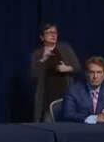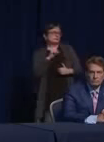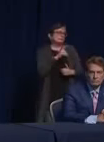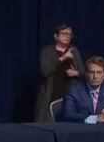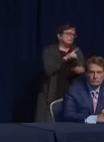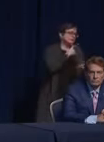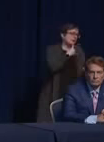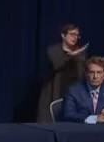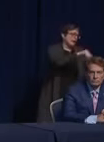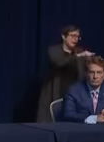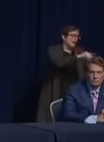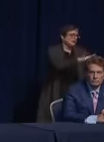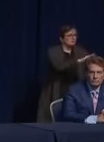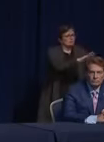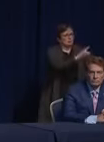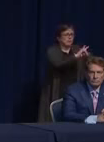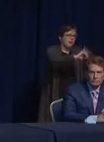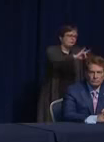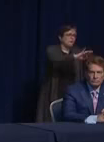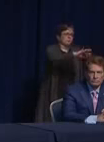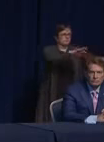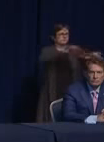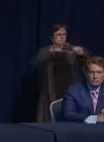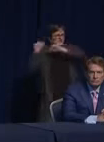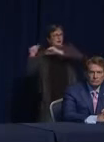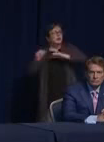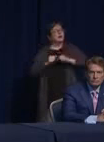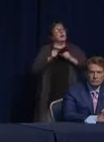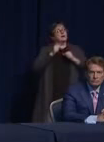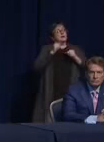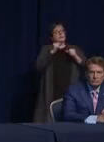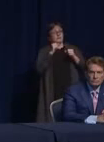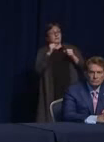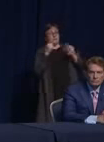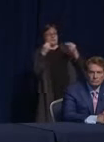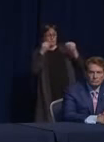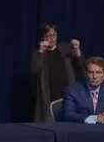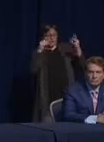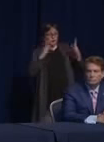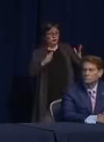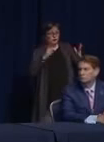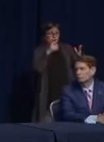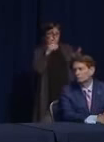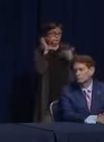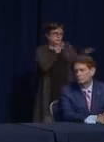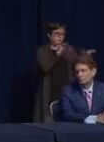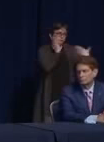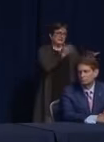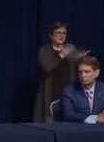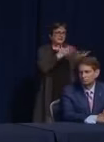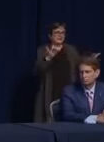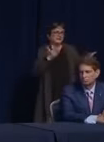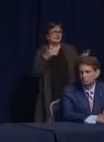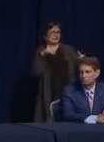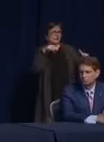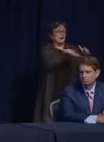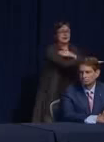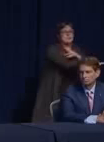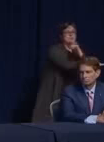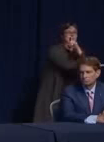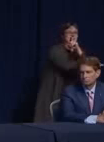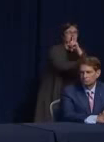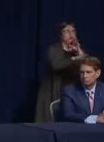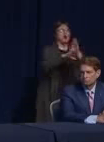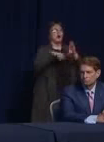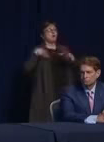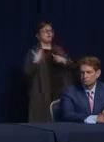door. If they have to go past the front door, they will be checked for symptoms, and their temperature